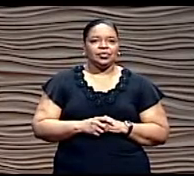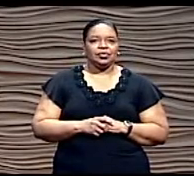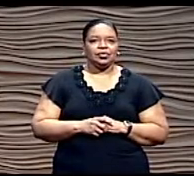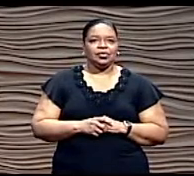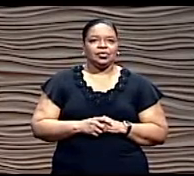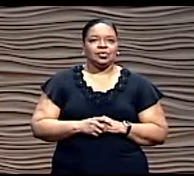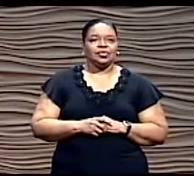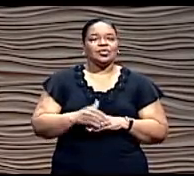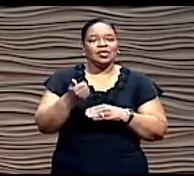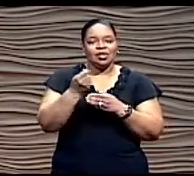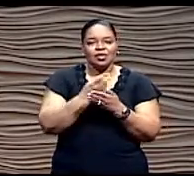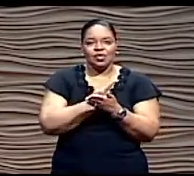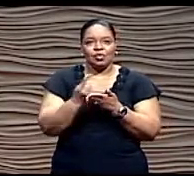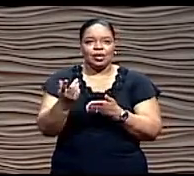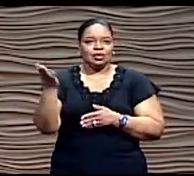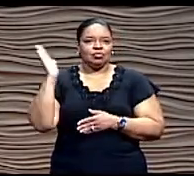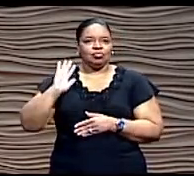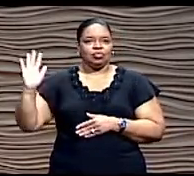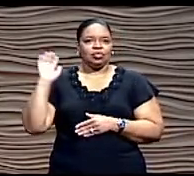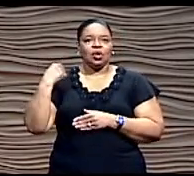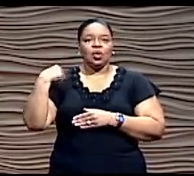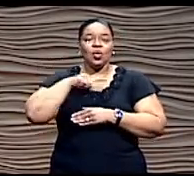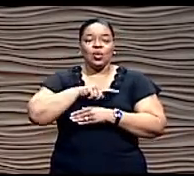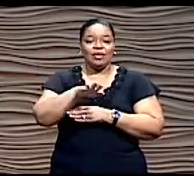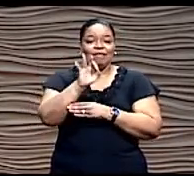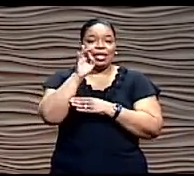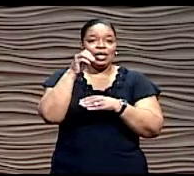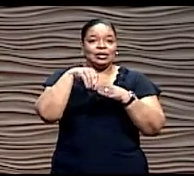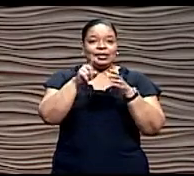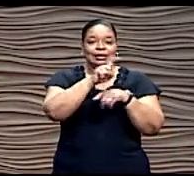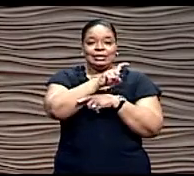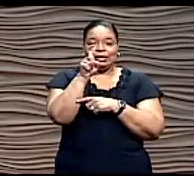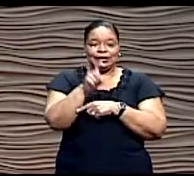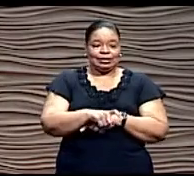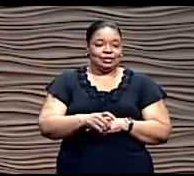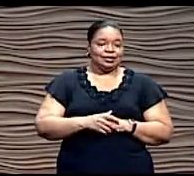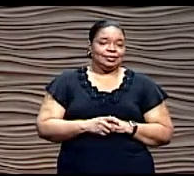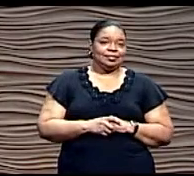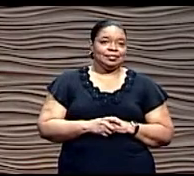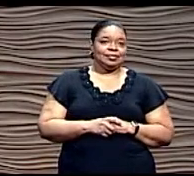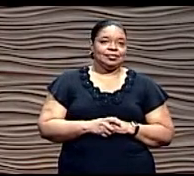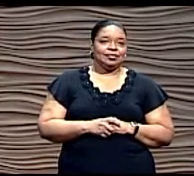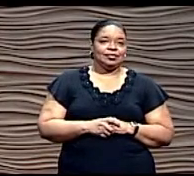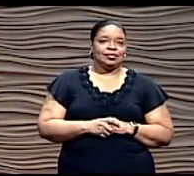A couple of weeks ago, we discovered in Texas